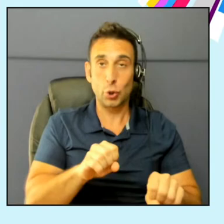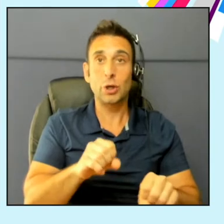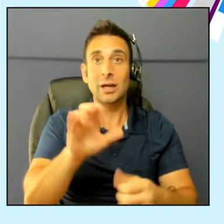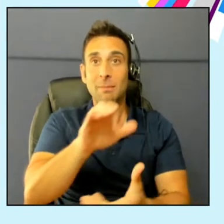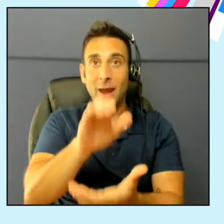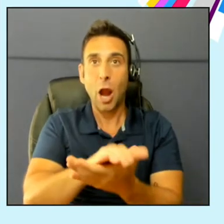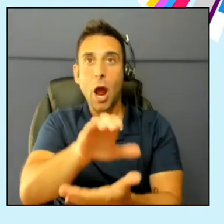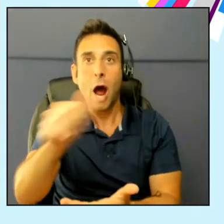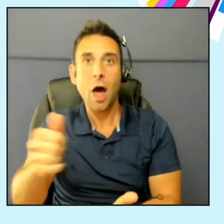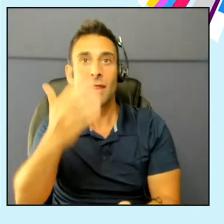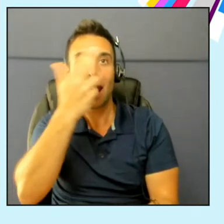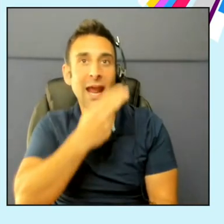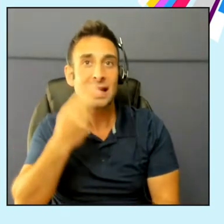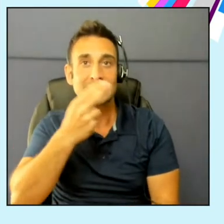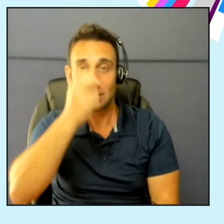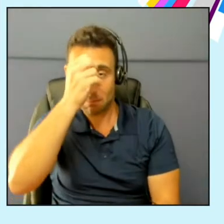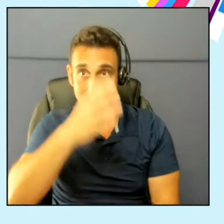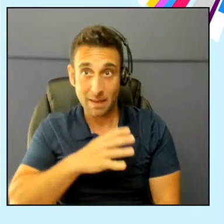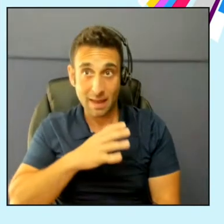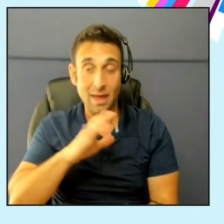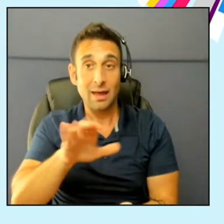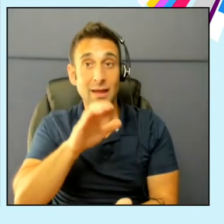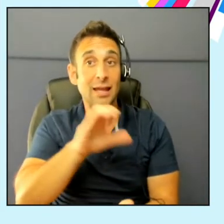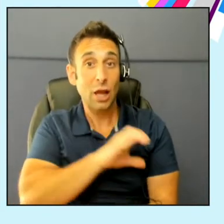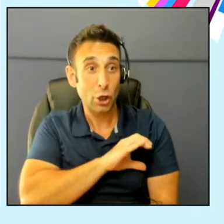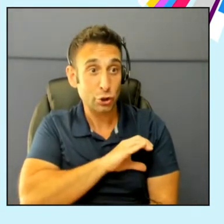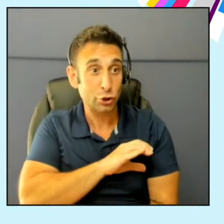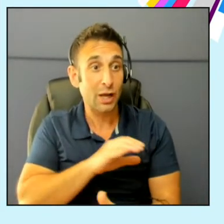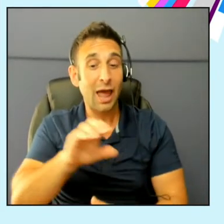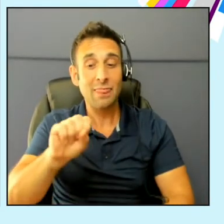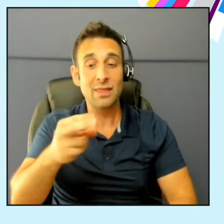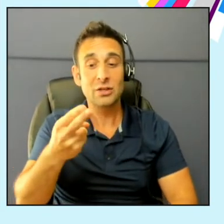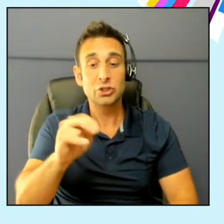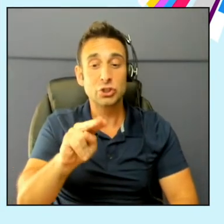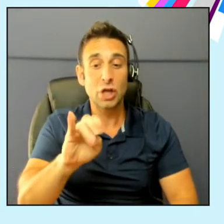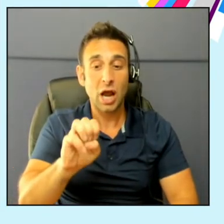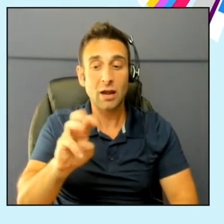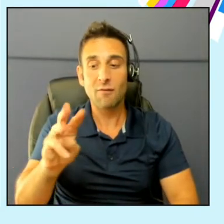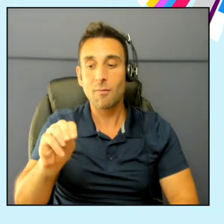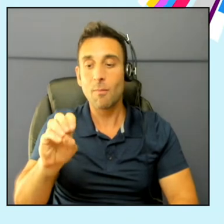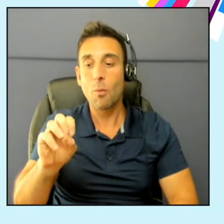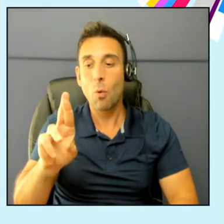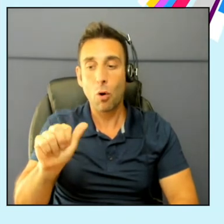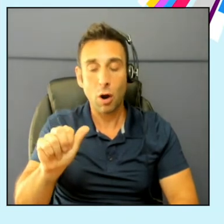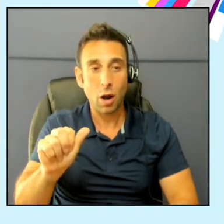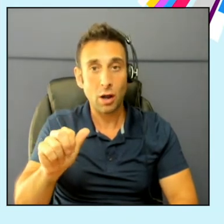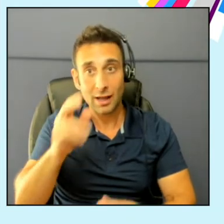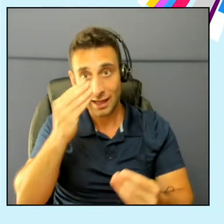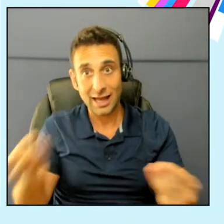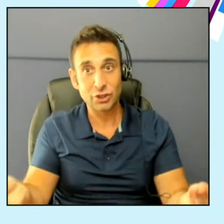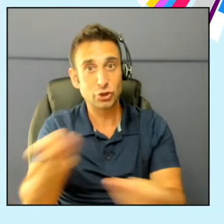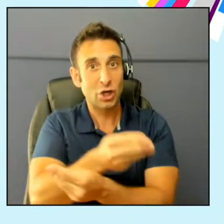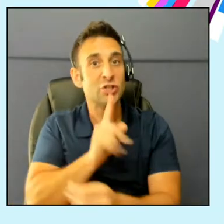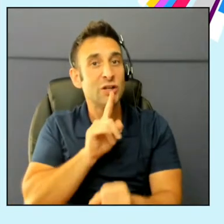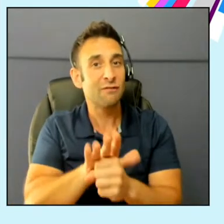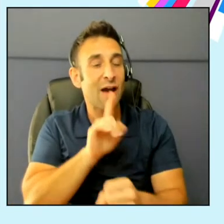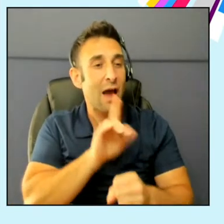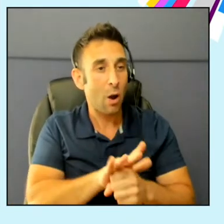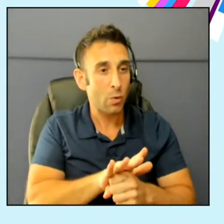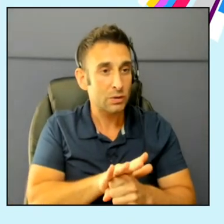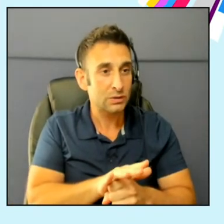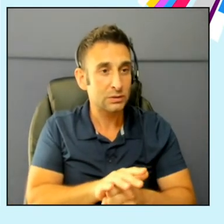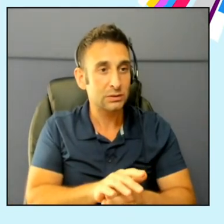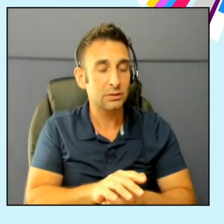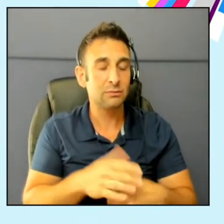the Shrine of Mara with the exchange of really beautiful vows. I do agree to be bound in this love now and forever.